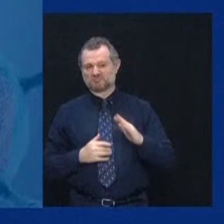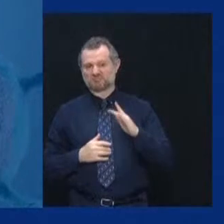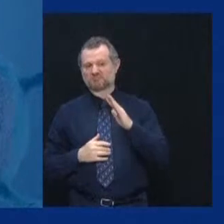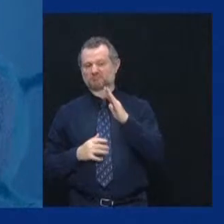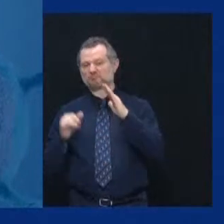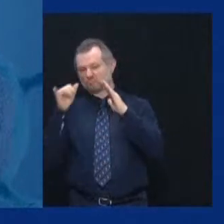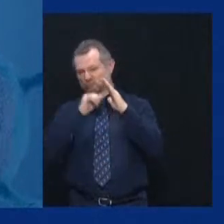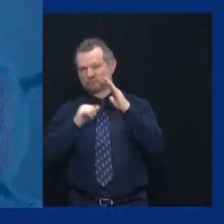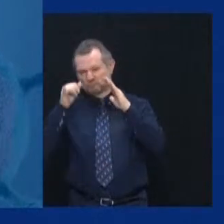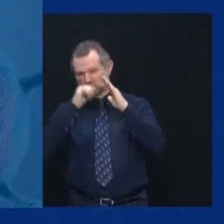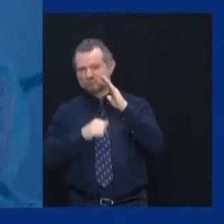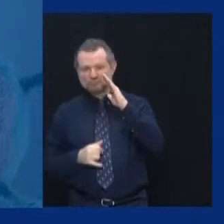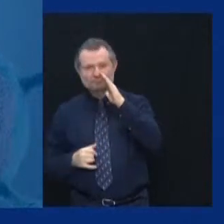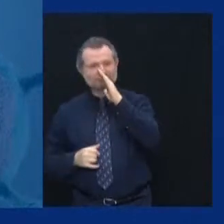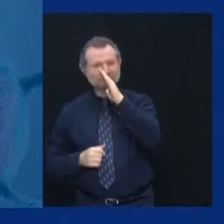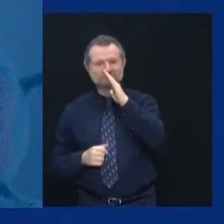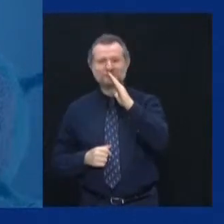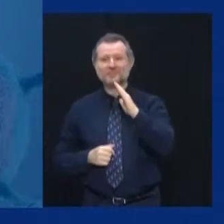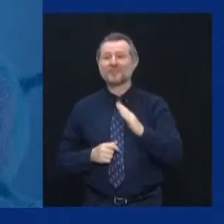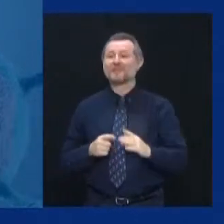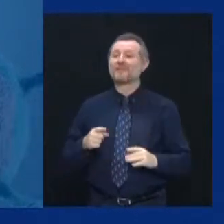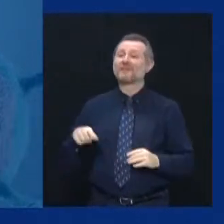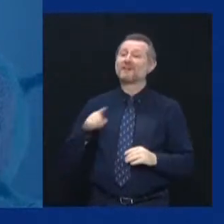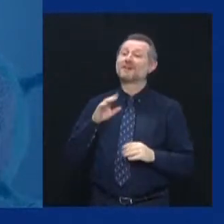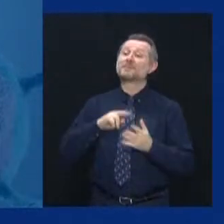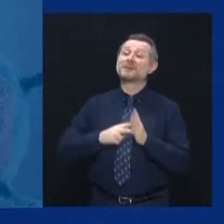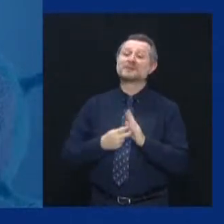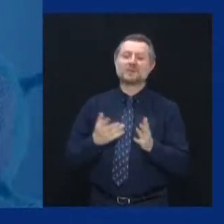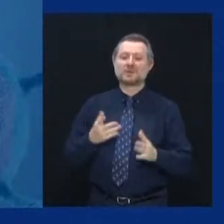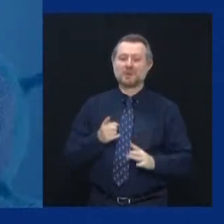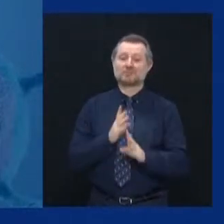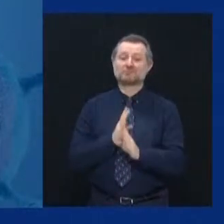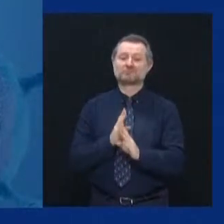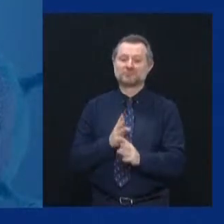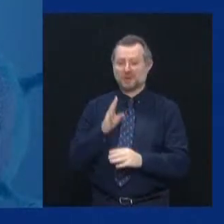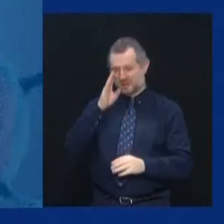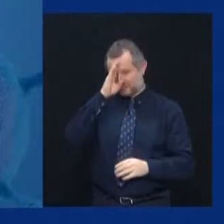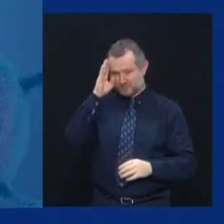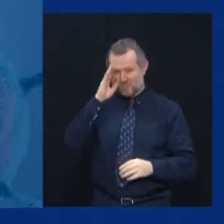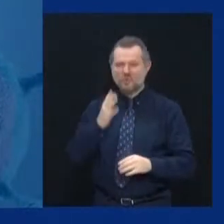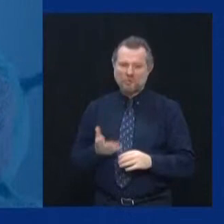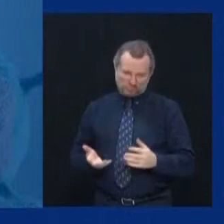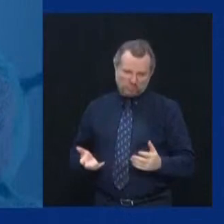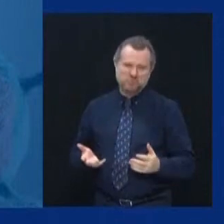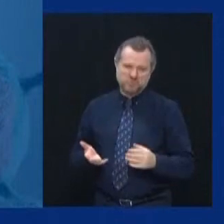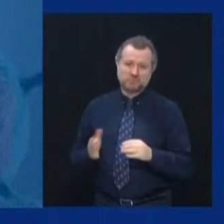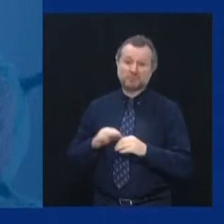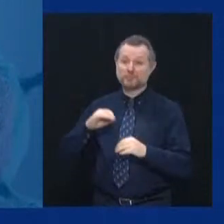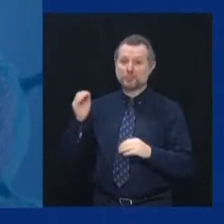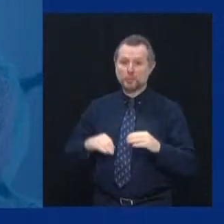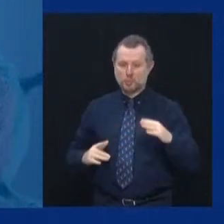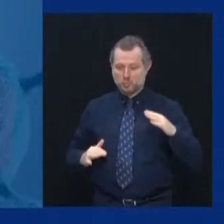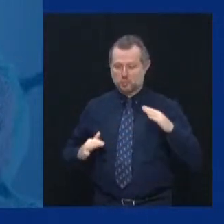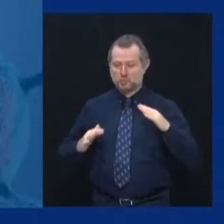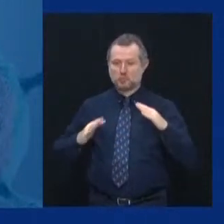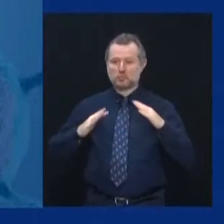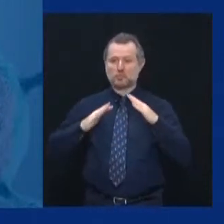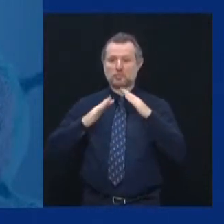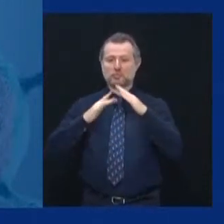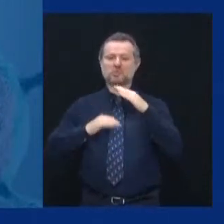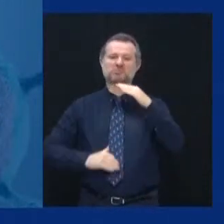rate goes up, the faster the hospitalization rate goes up. The hospitalization rate goes up, the hospitals reach capacity.